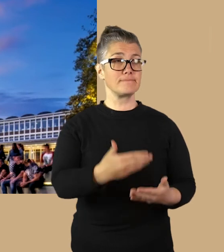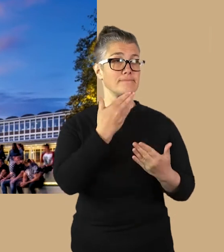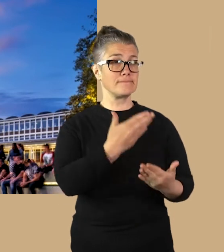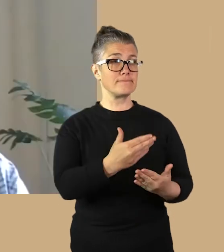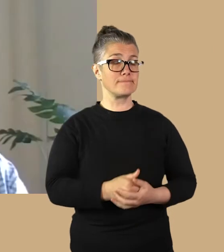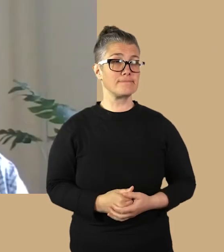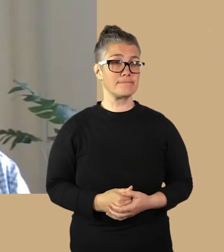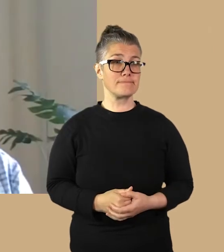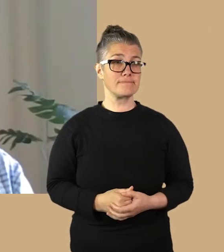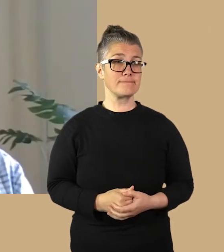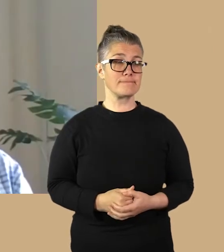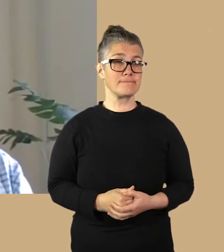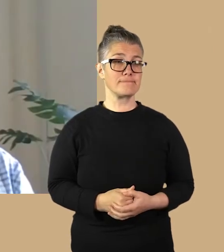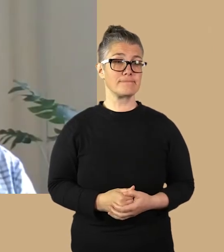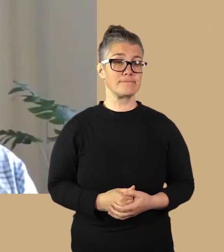Thank you, Cecilio.